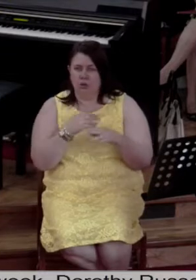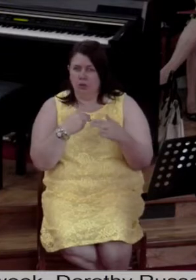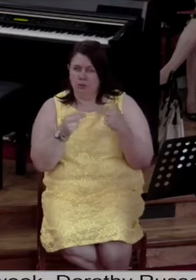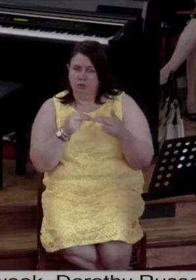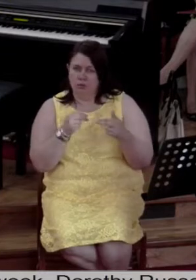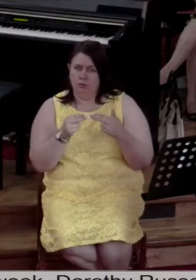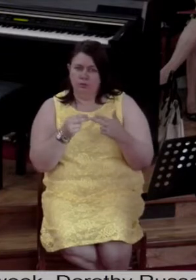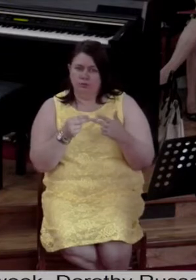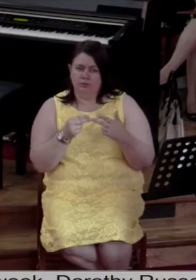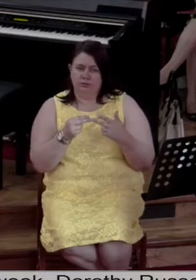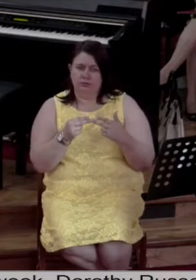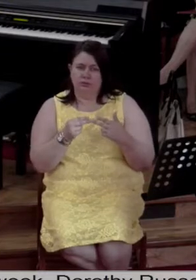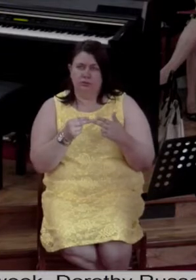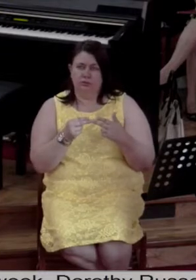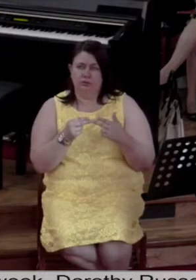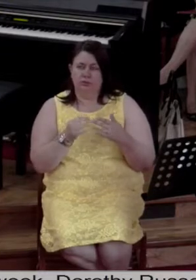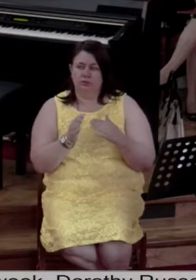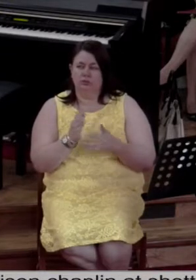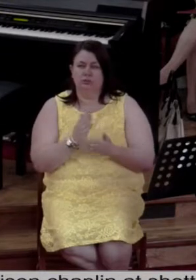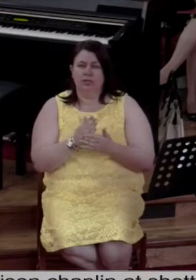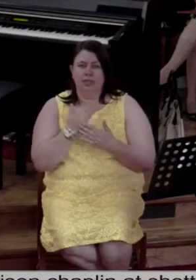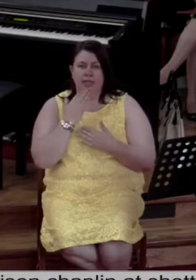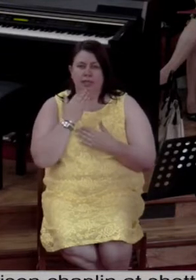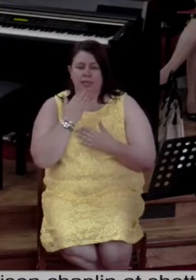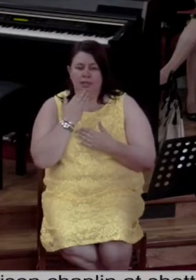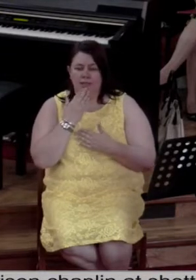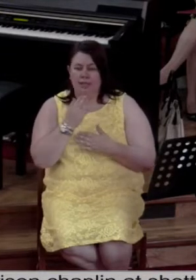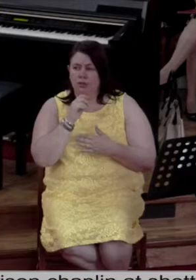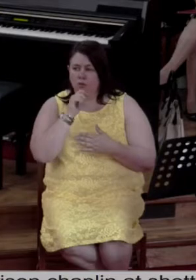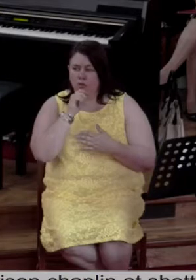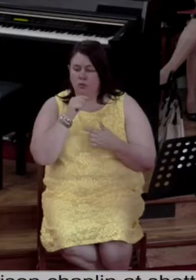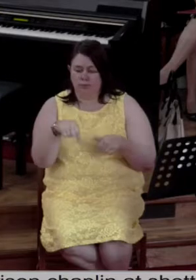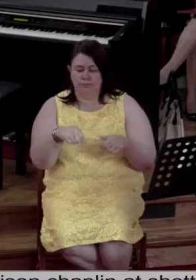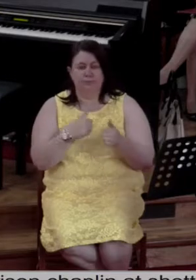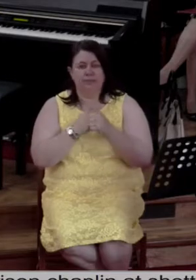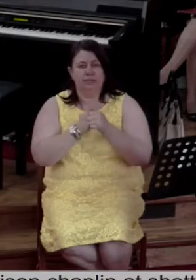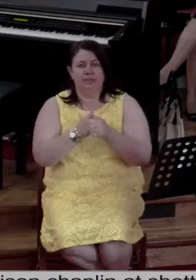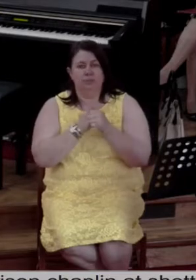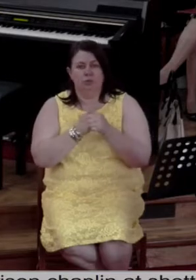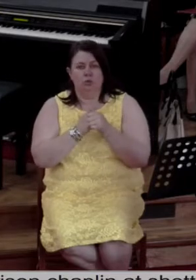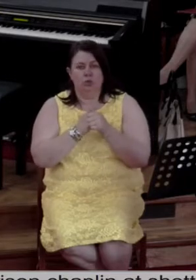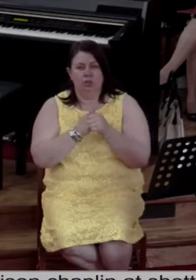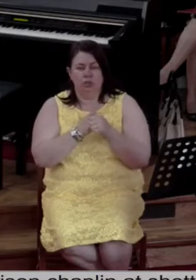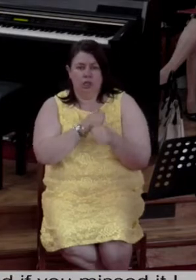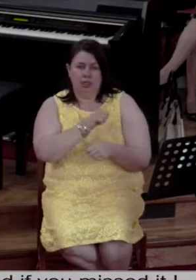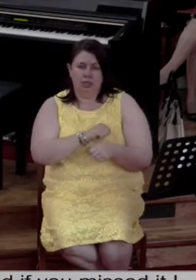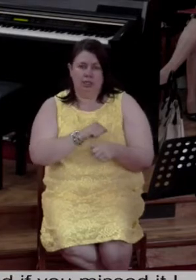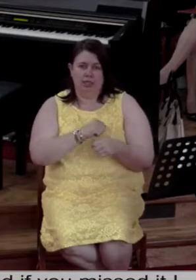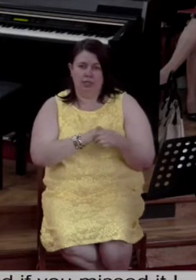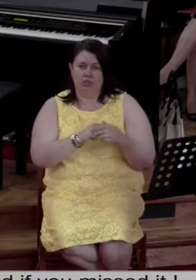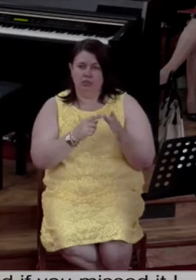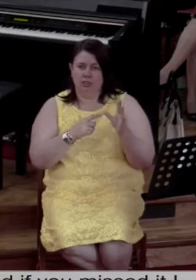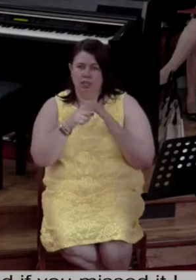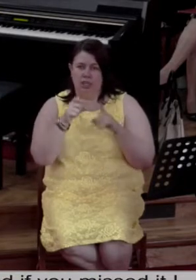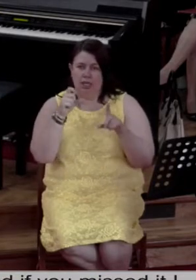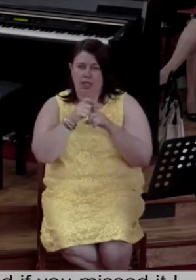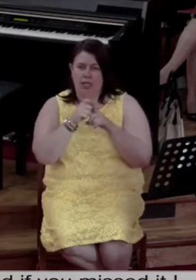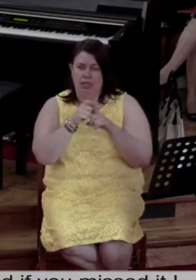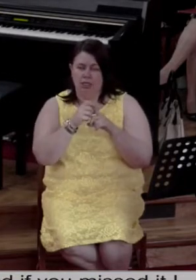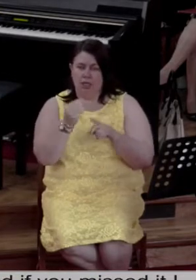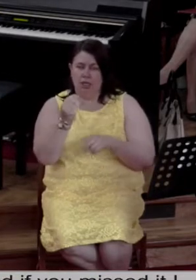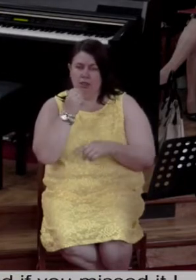suppose. Thanks to those who supported the Christian Aid lunch last Sunday, you'll see from the sheet that a